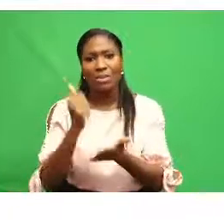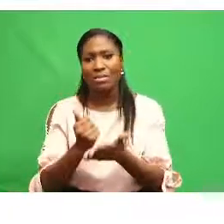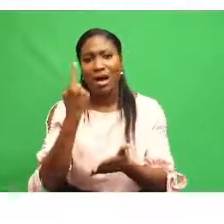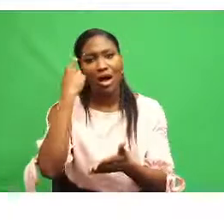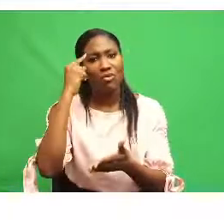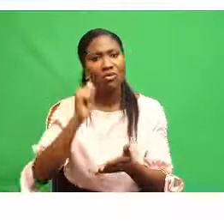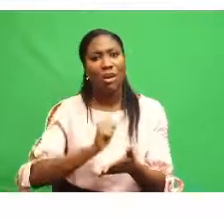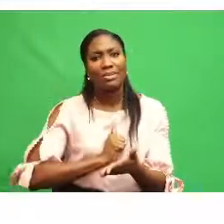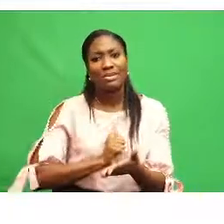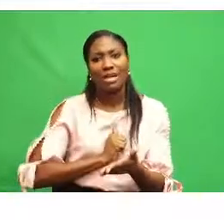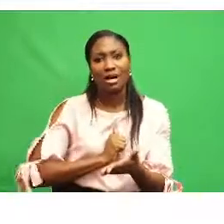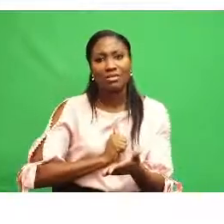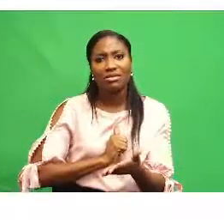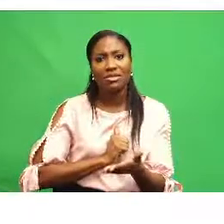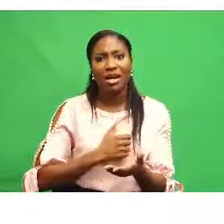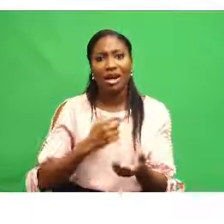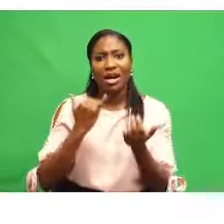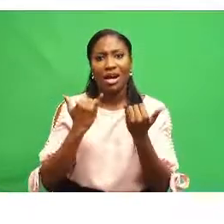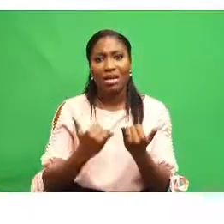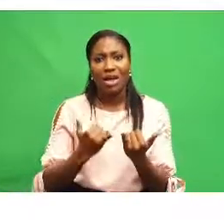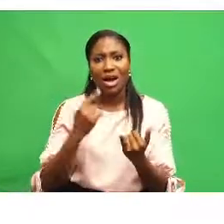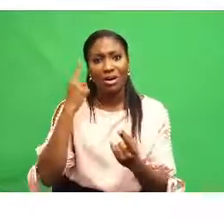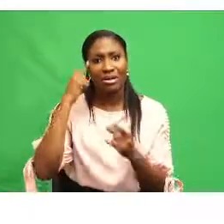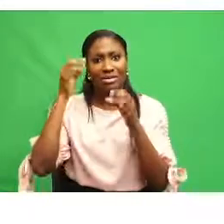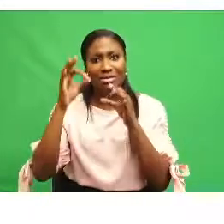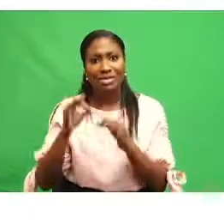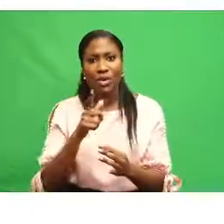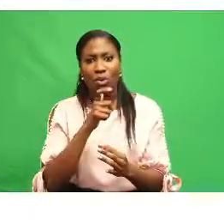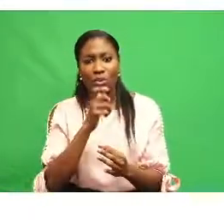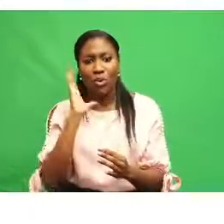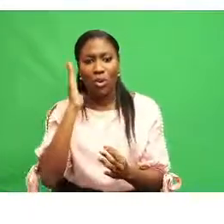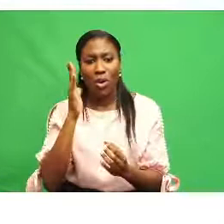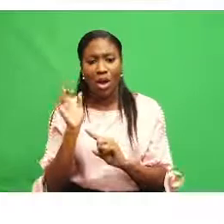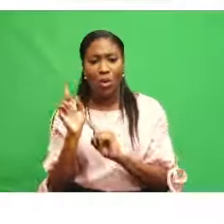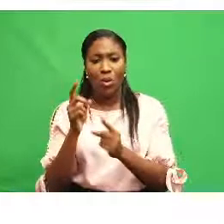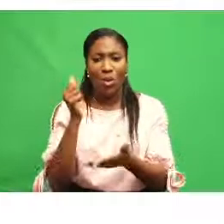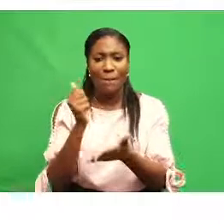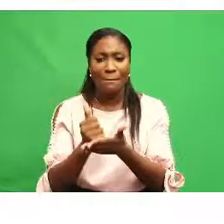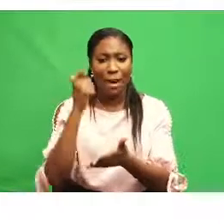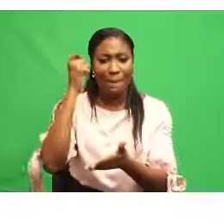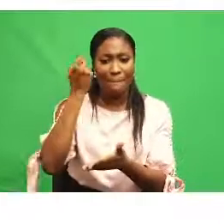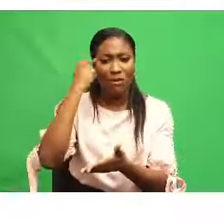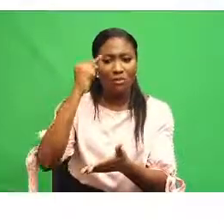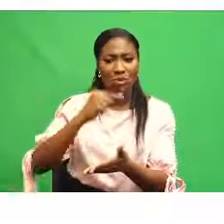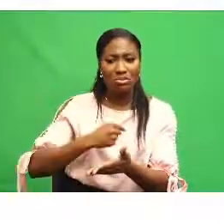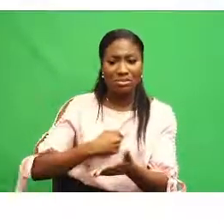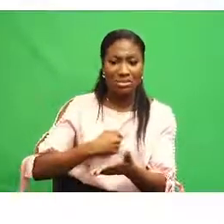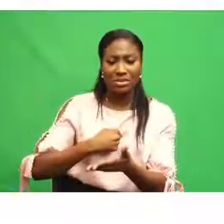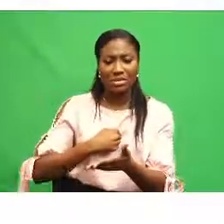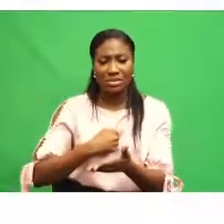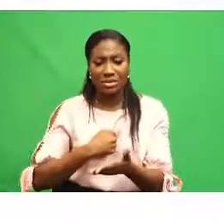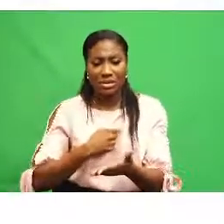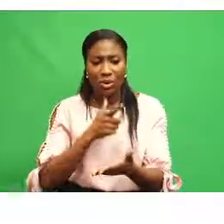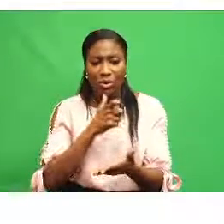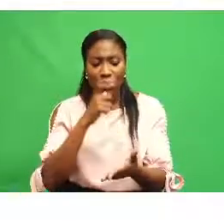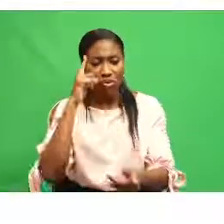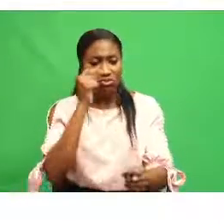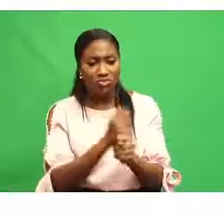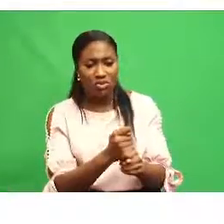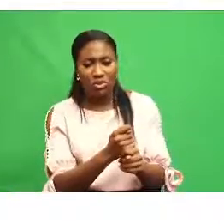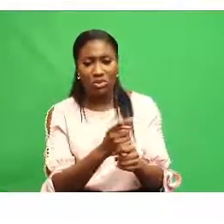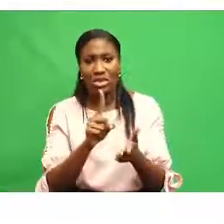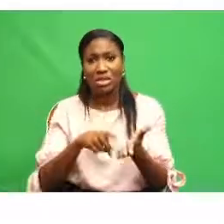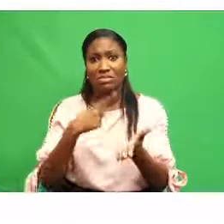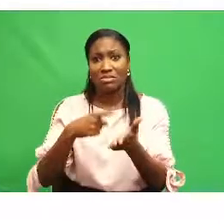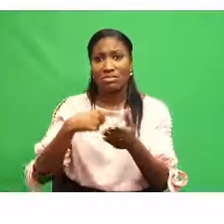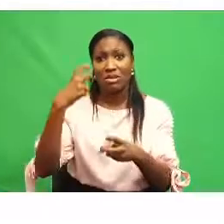establish how that monies would be used and if the interest of that parent will be maintained. And that's usually